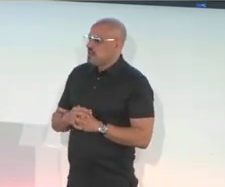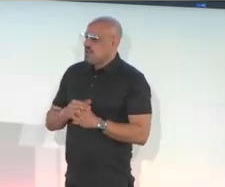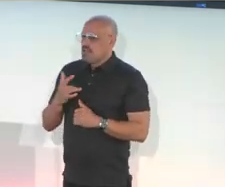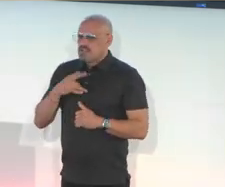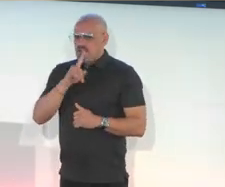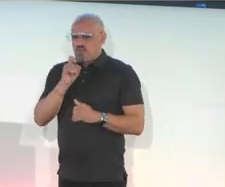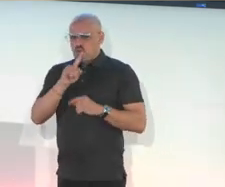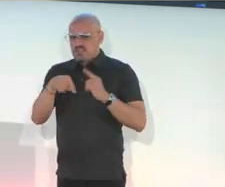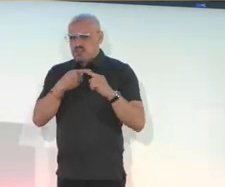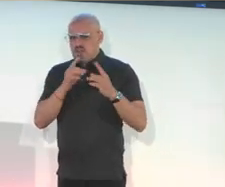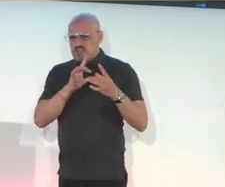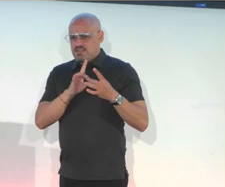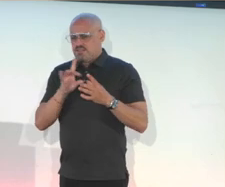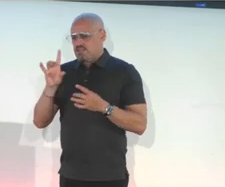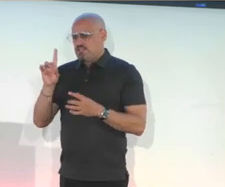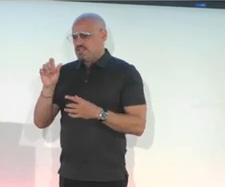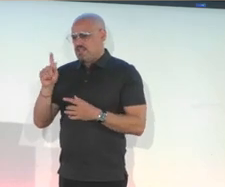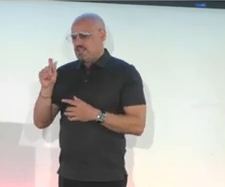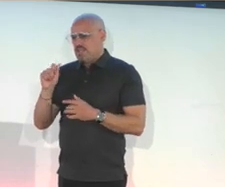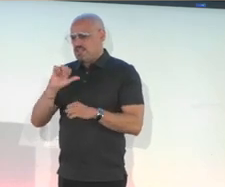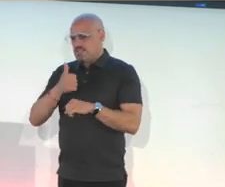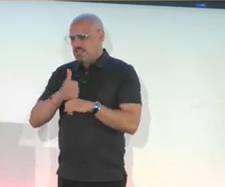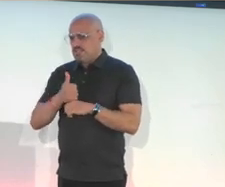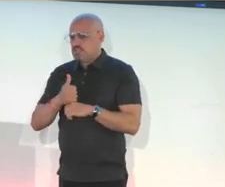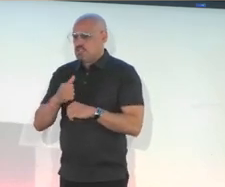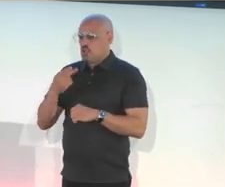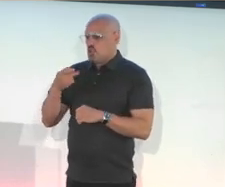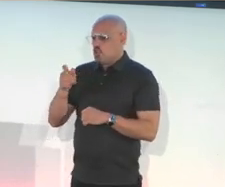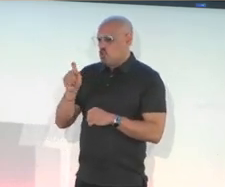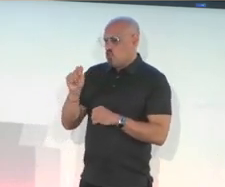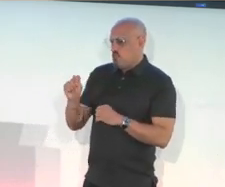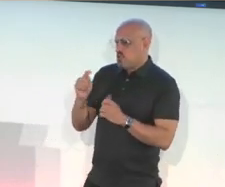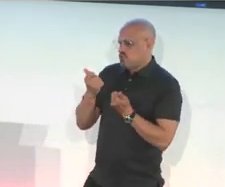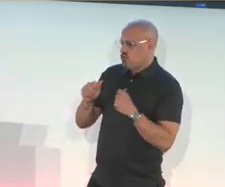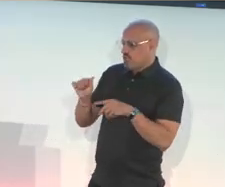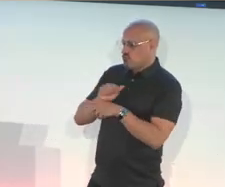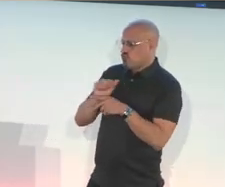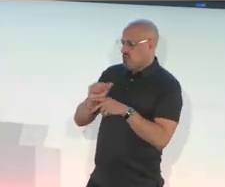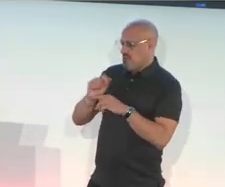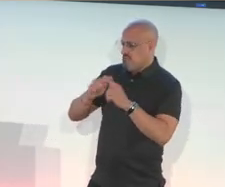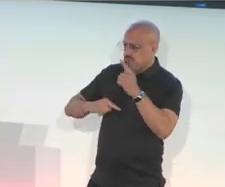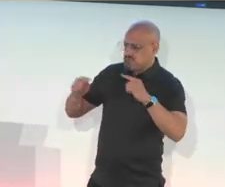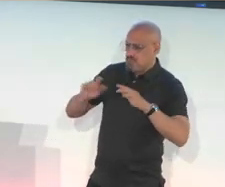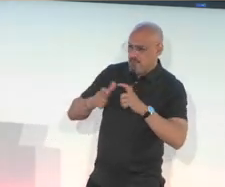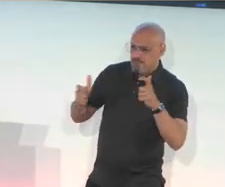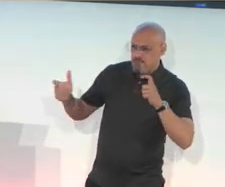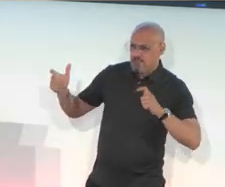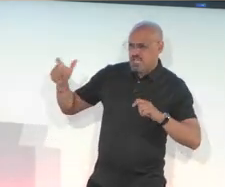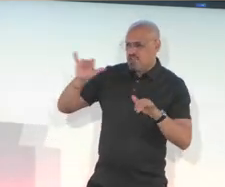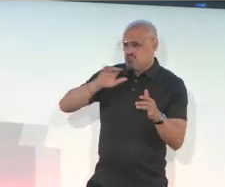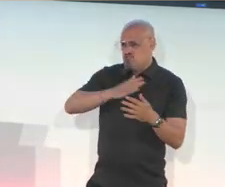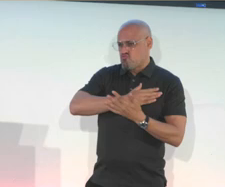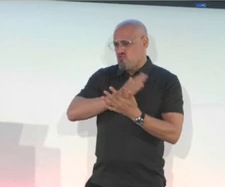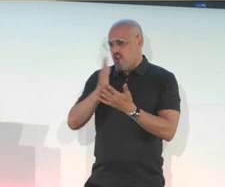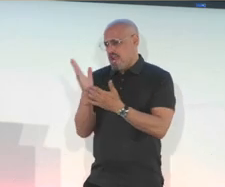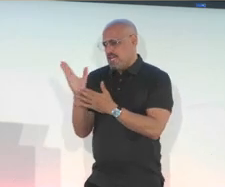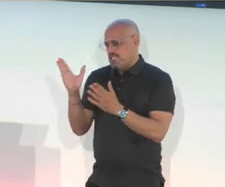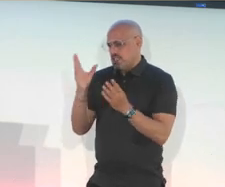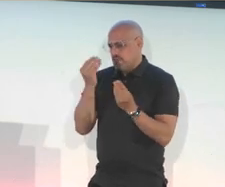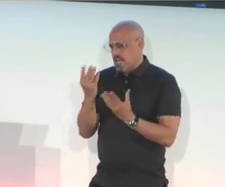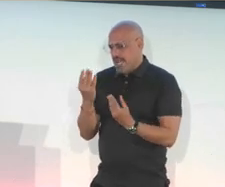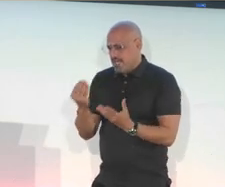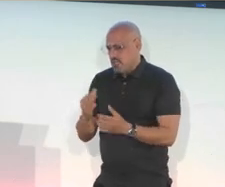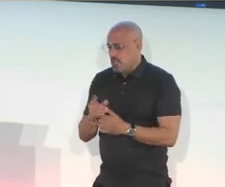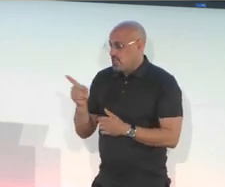to the data sets. Mm-hmm. So with Hubert, for example, which is trying to be trained on a wider range of data. Yeah. Did